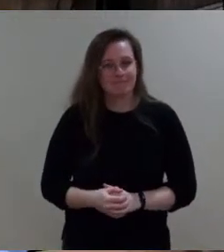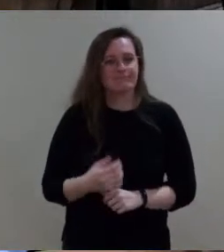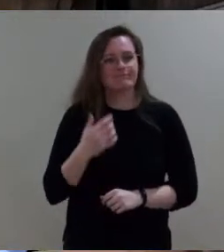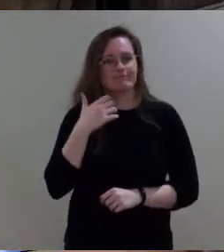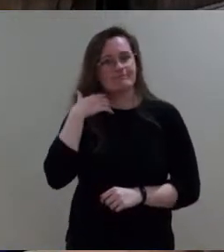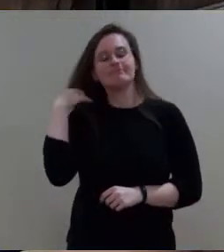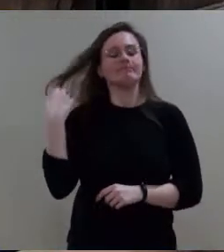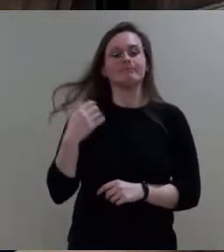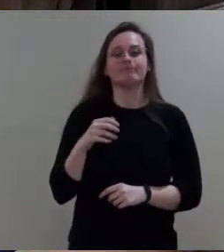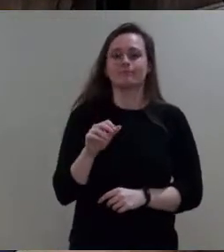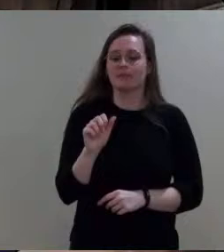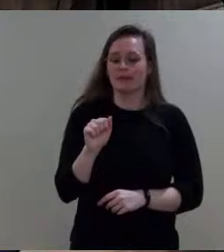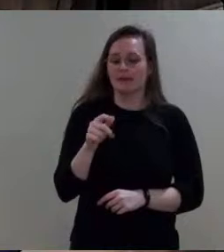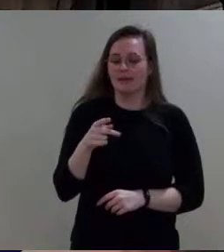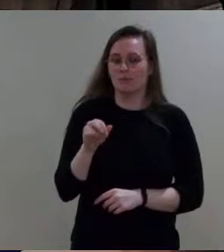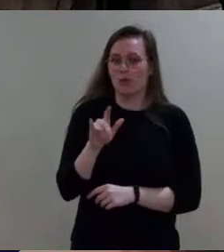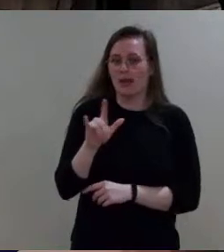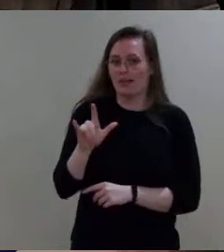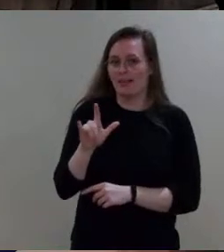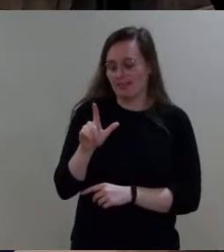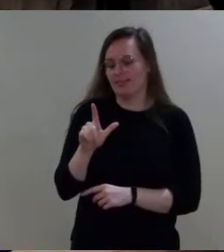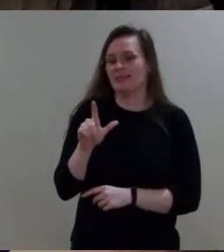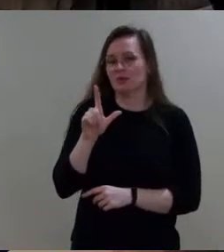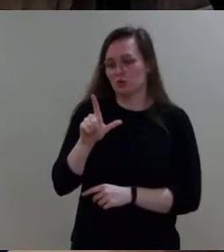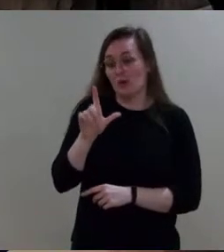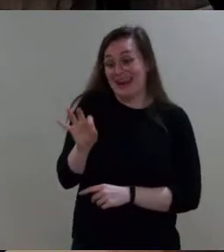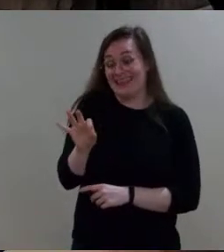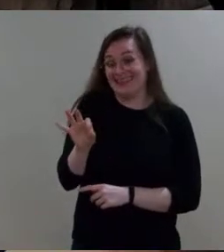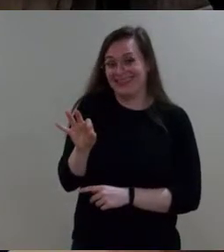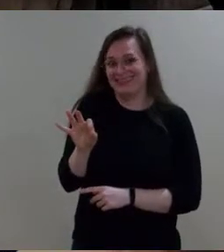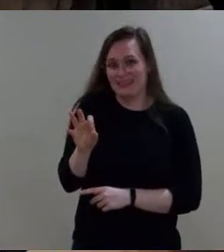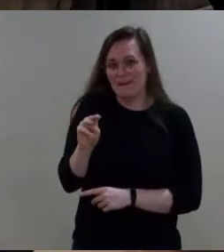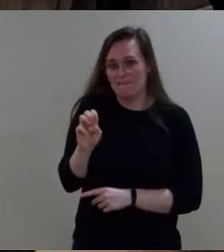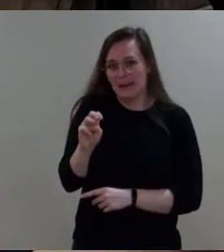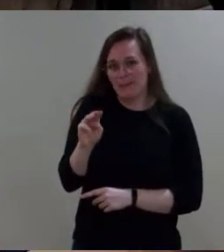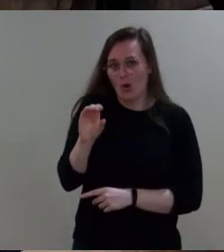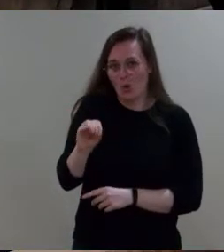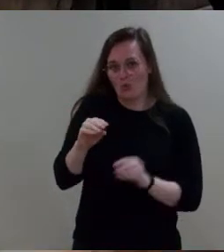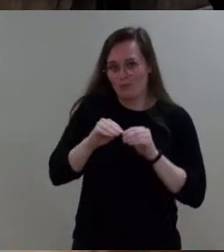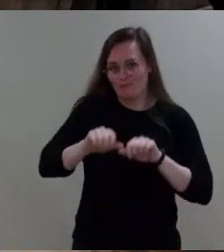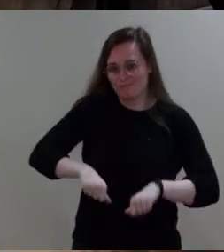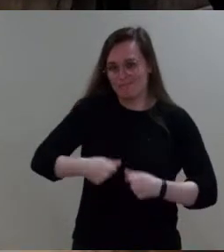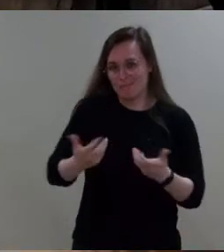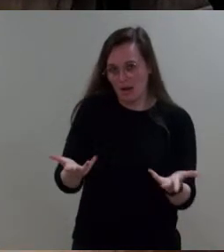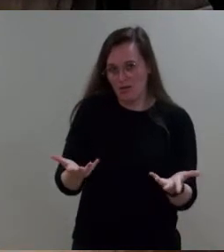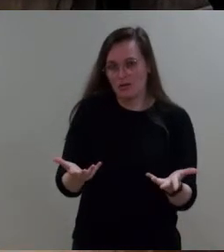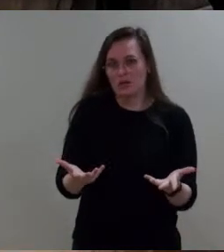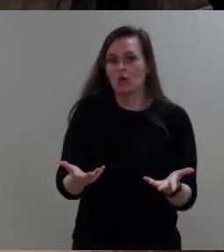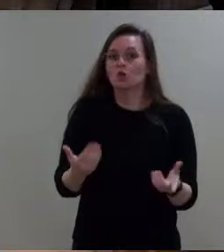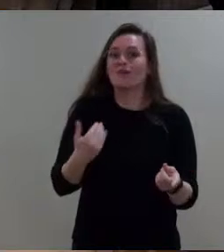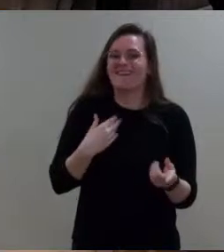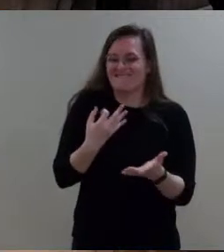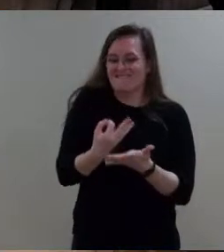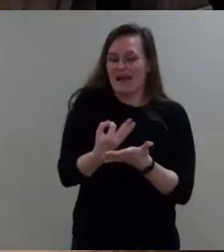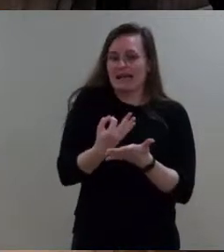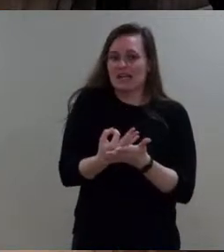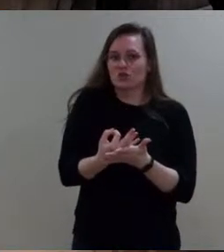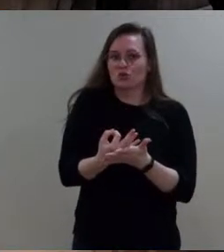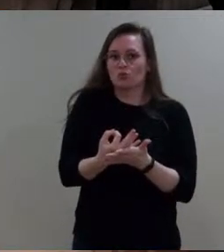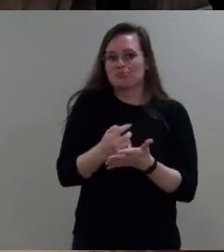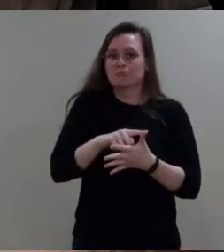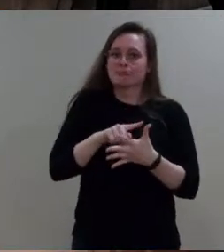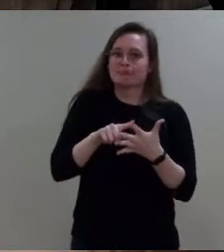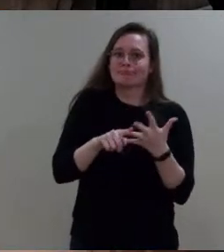the April 29th memo that was set out. There was a section in there for financial condition indicators.